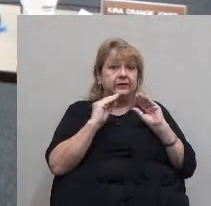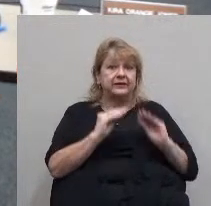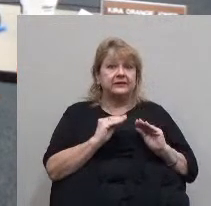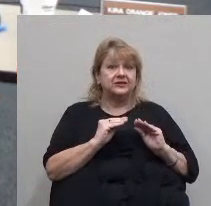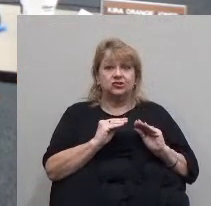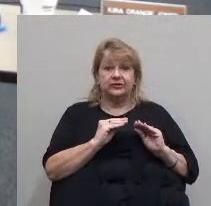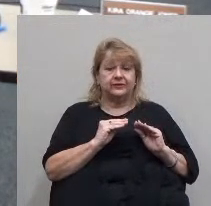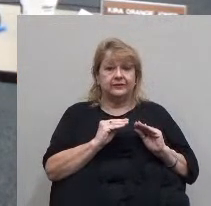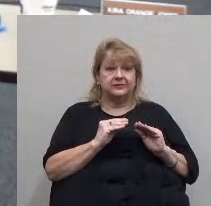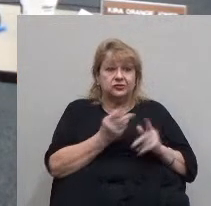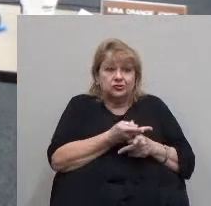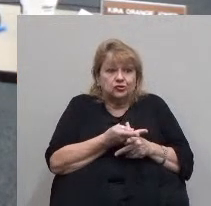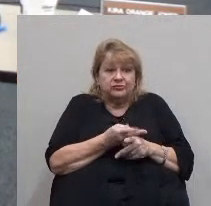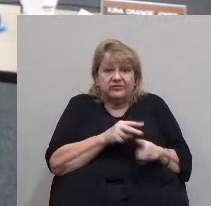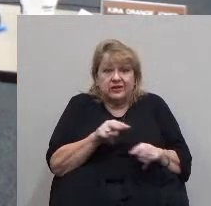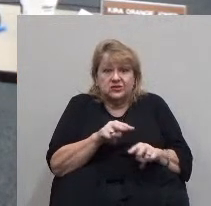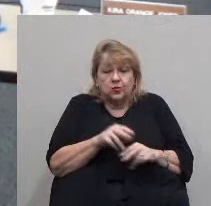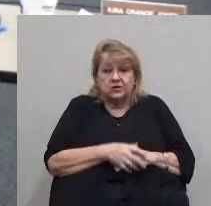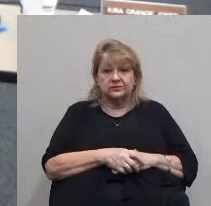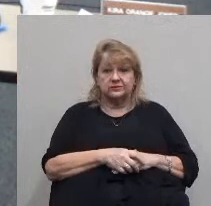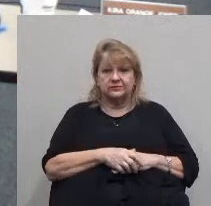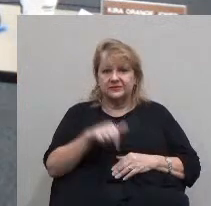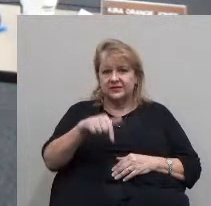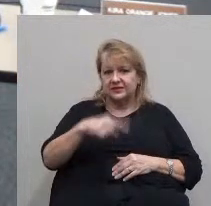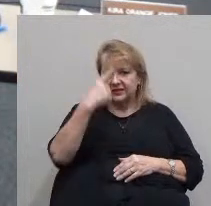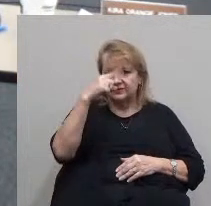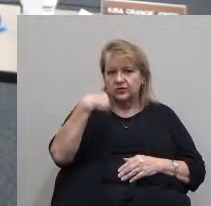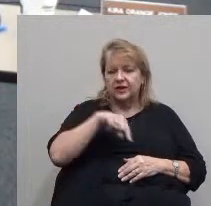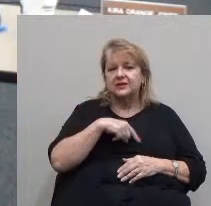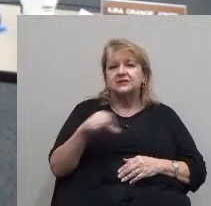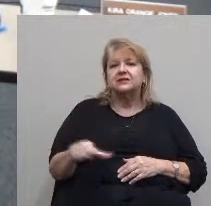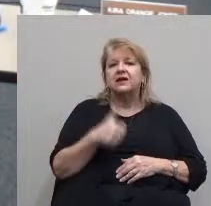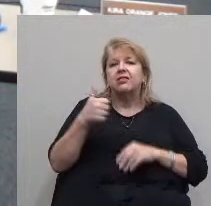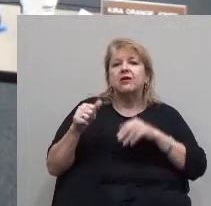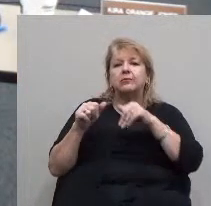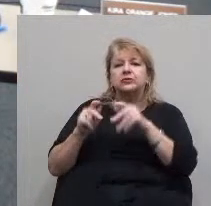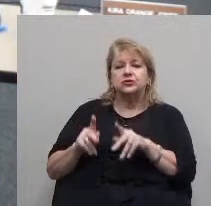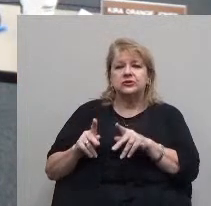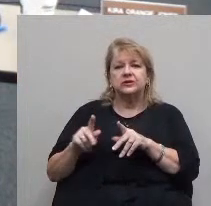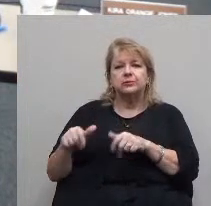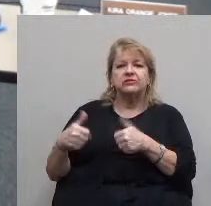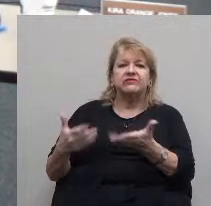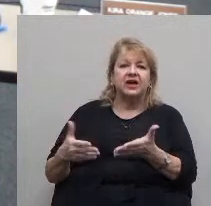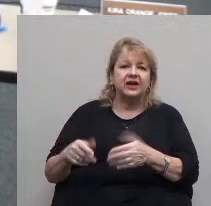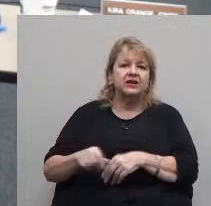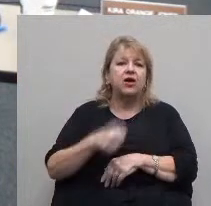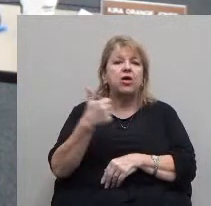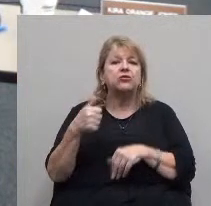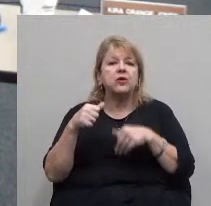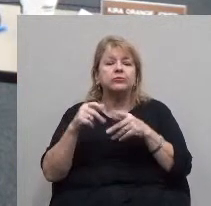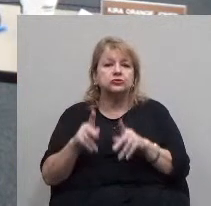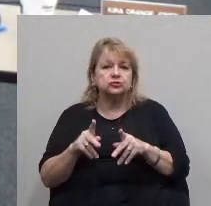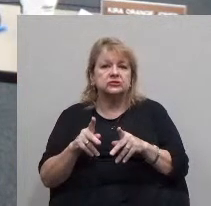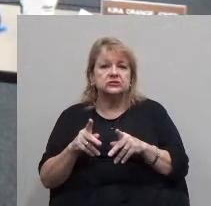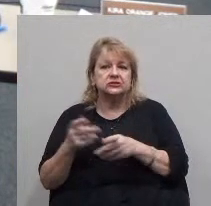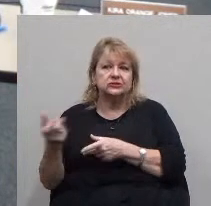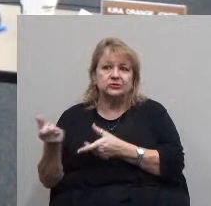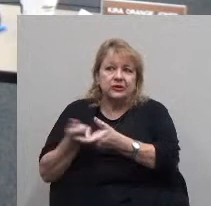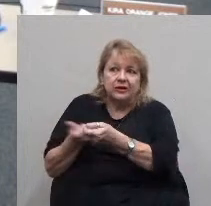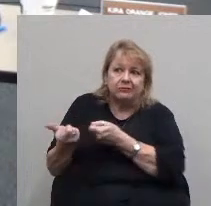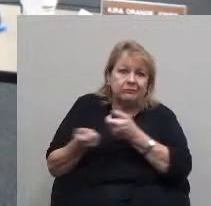And, this for us is just another opportunity to provide an additional opportunity to bring people into the